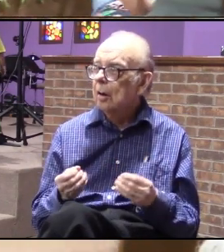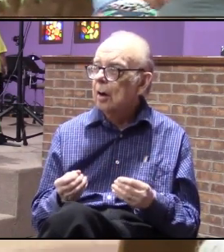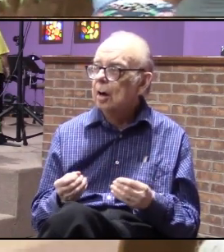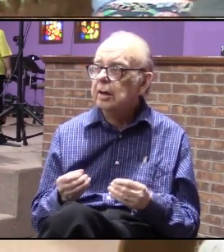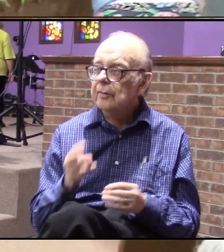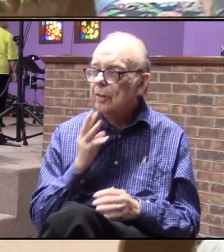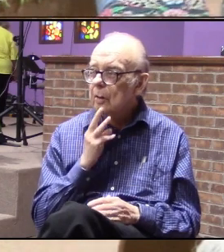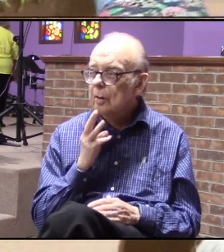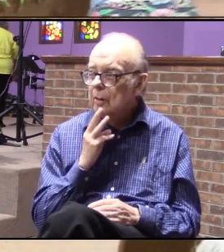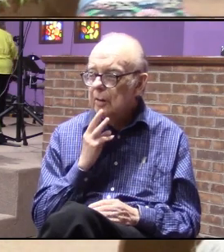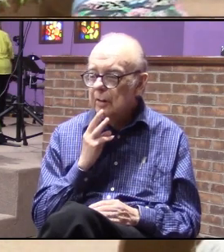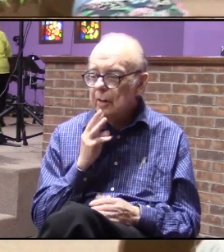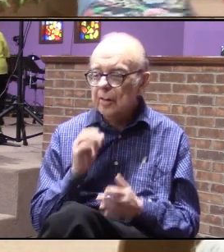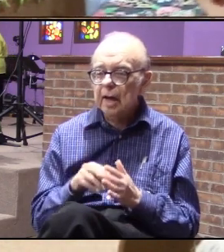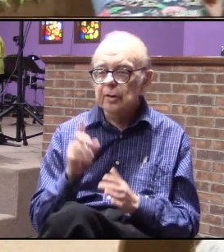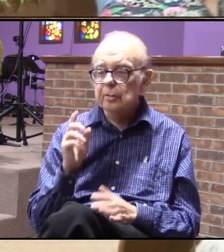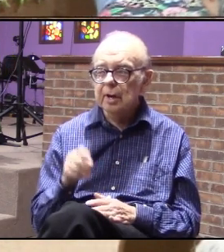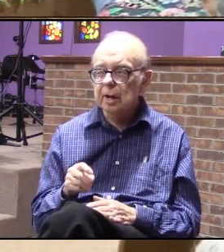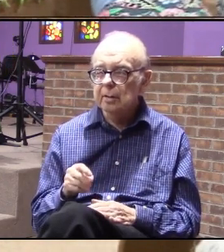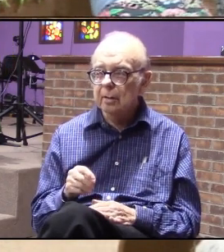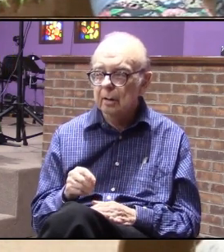water that you need.